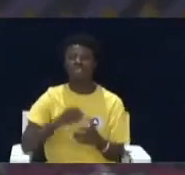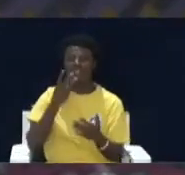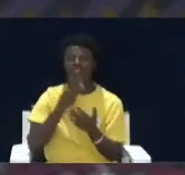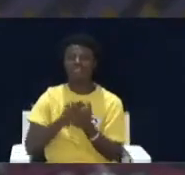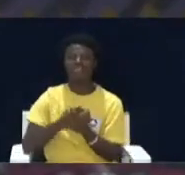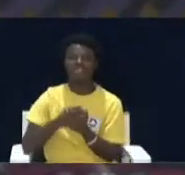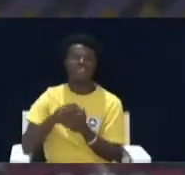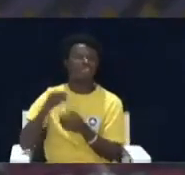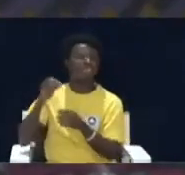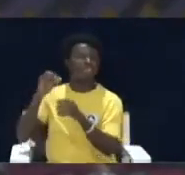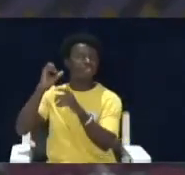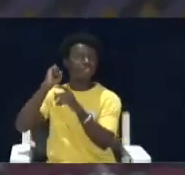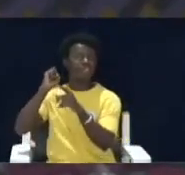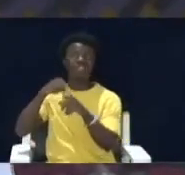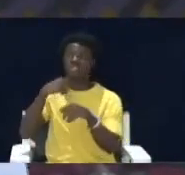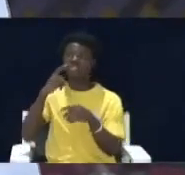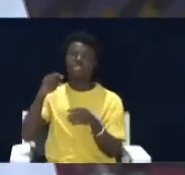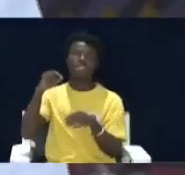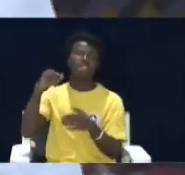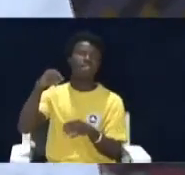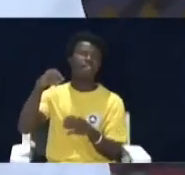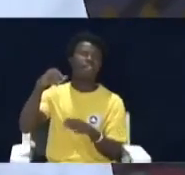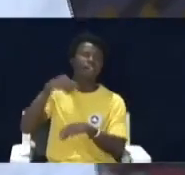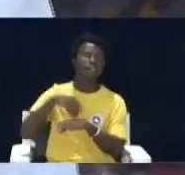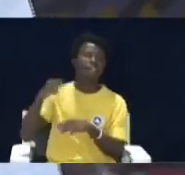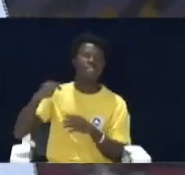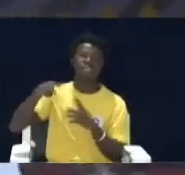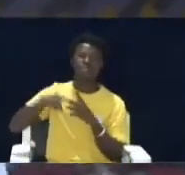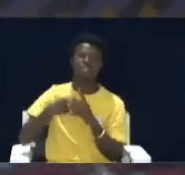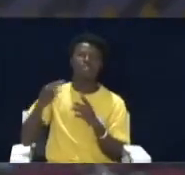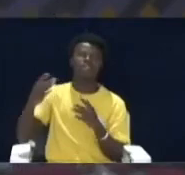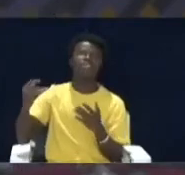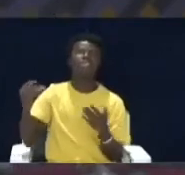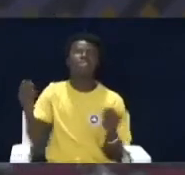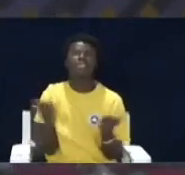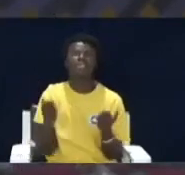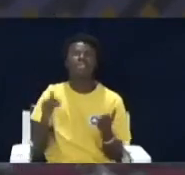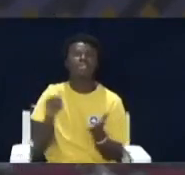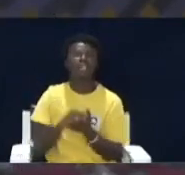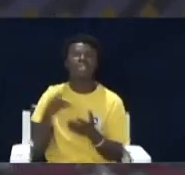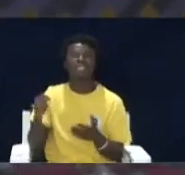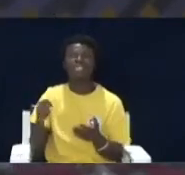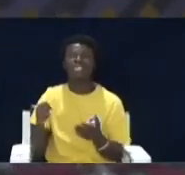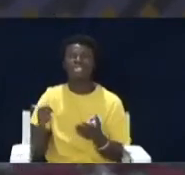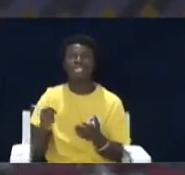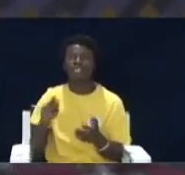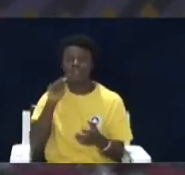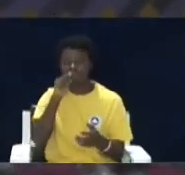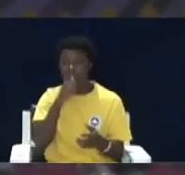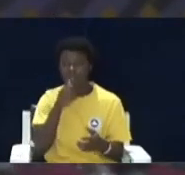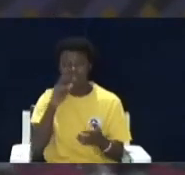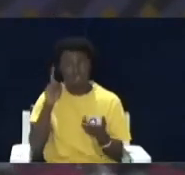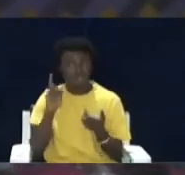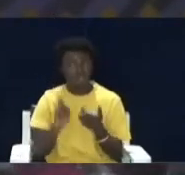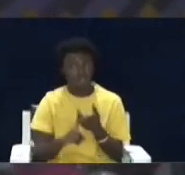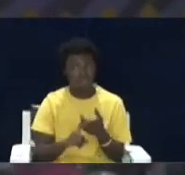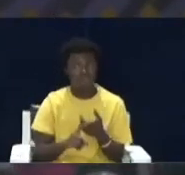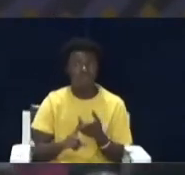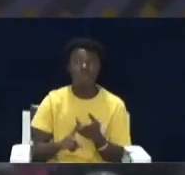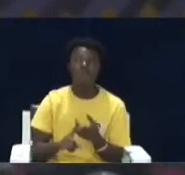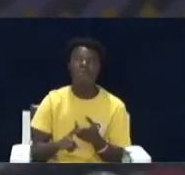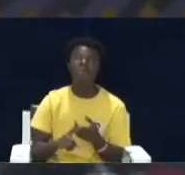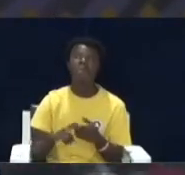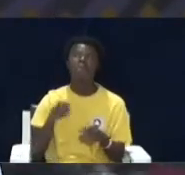Said at the beginning of the service that the secret to